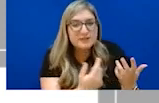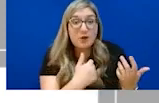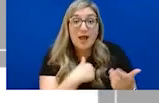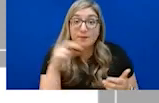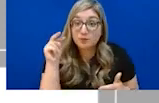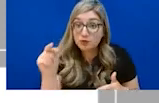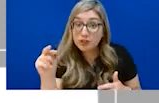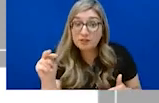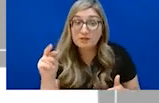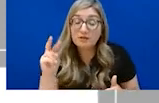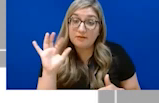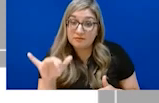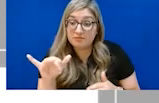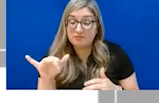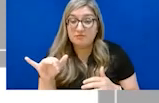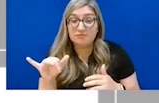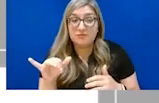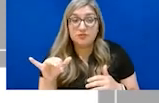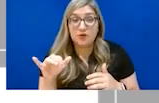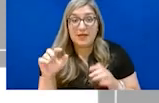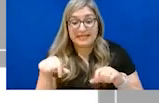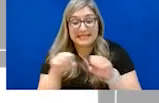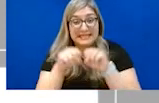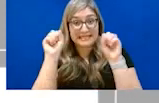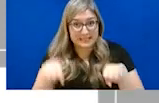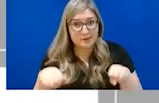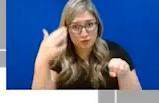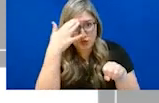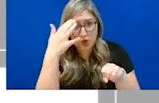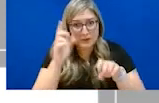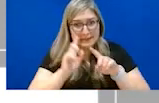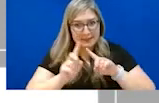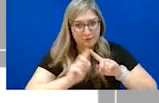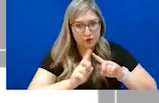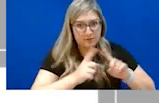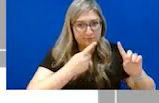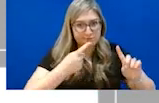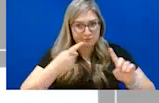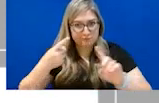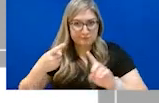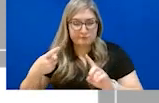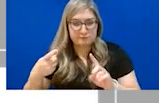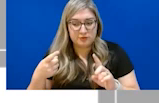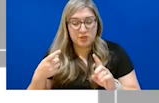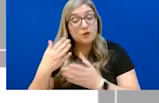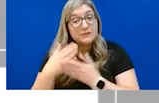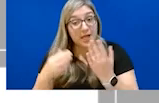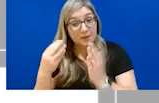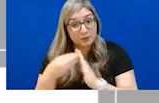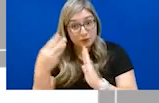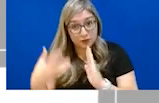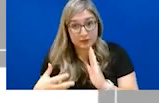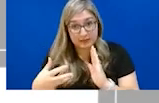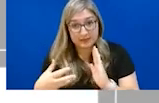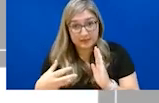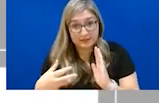that the system notes all of those different points. Some of the students in there are our